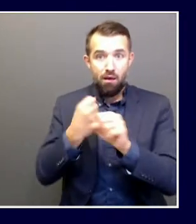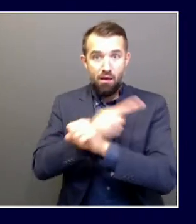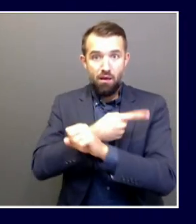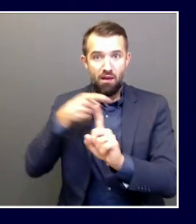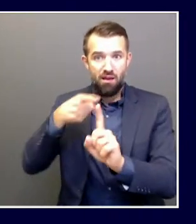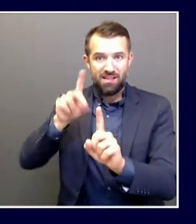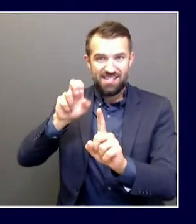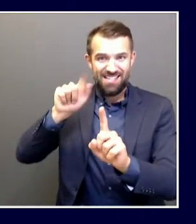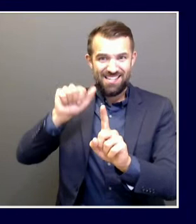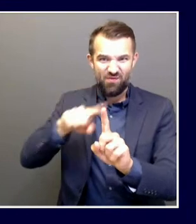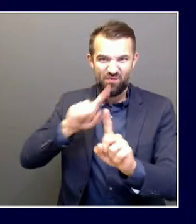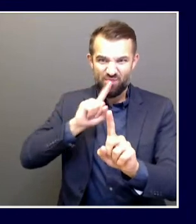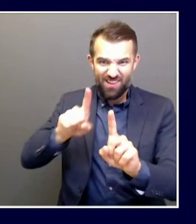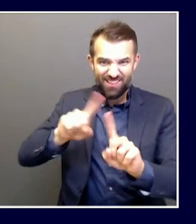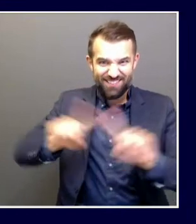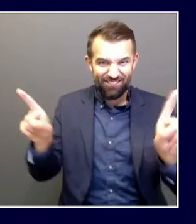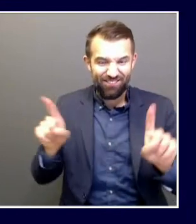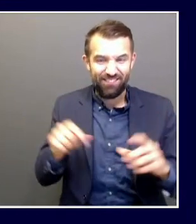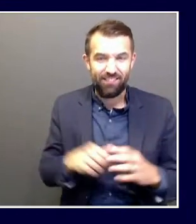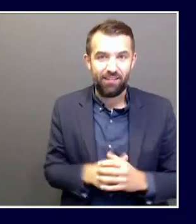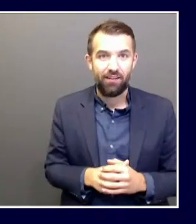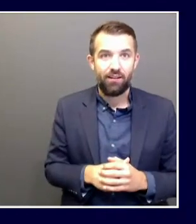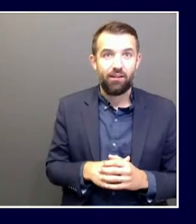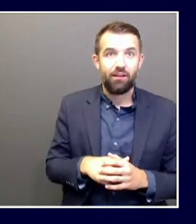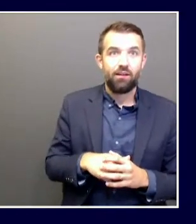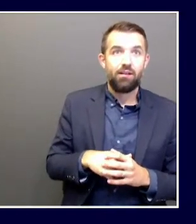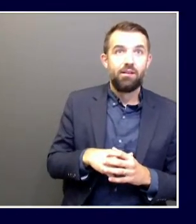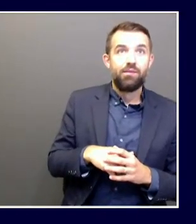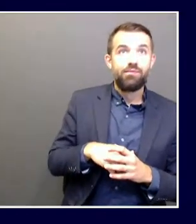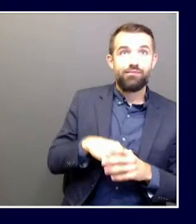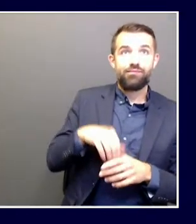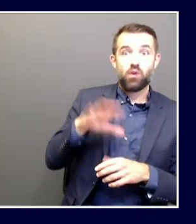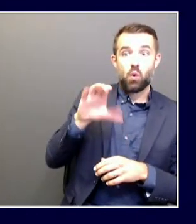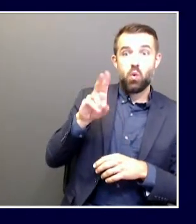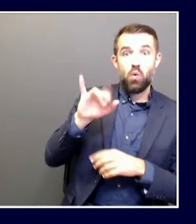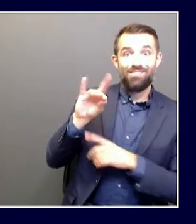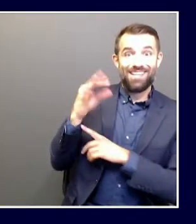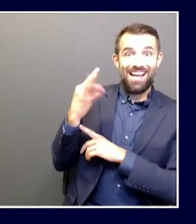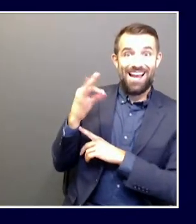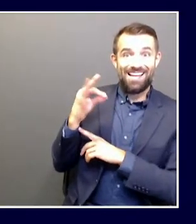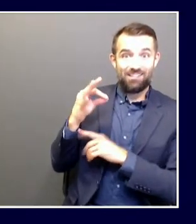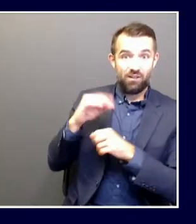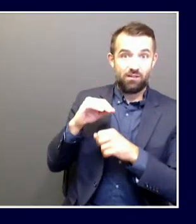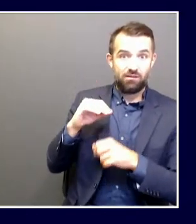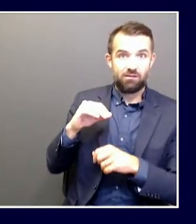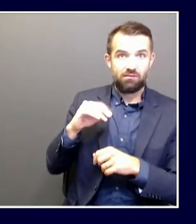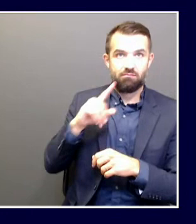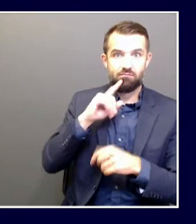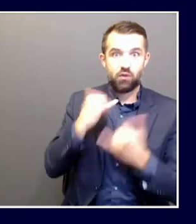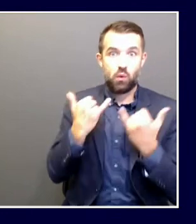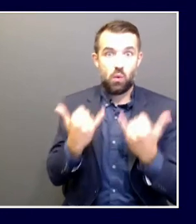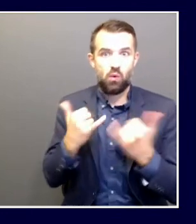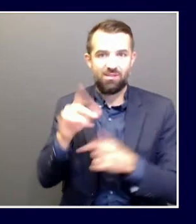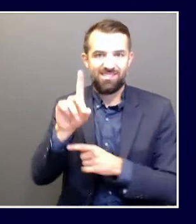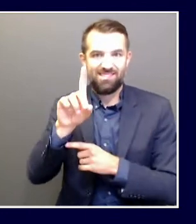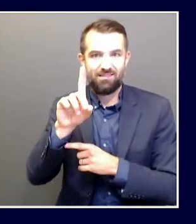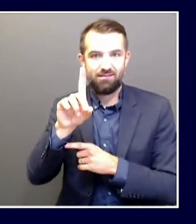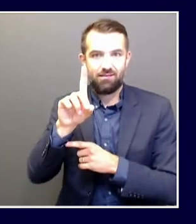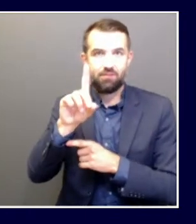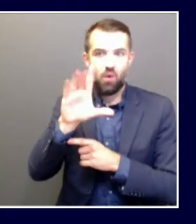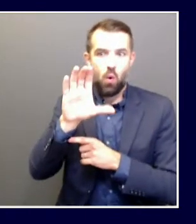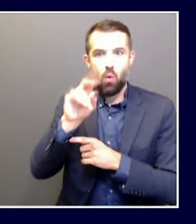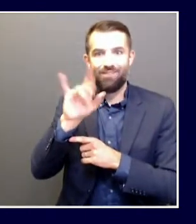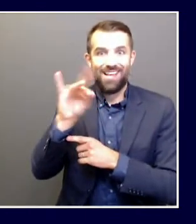it's COVID-21. It's different from what we contended with a year and change ago. It's much more contagious. It